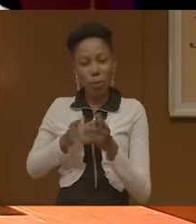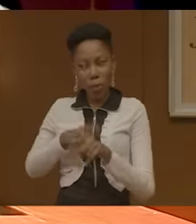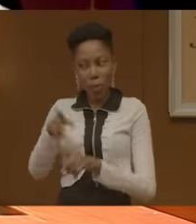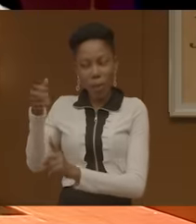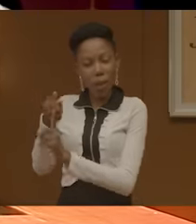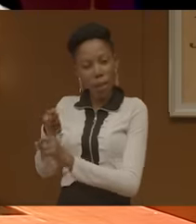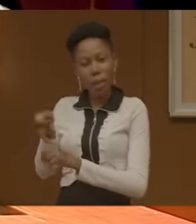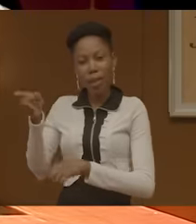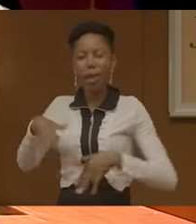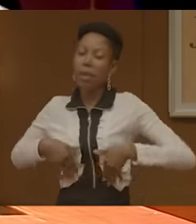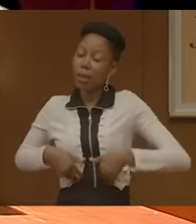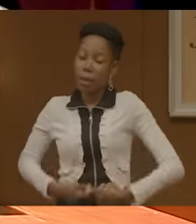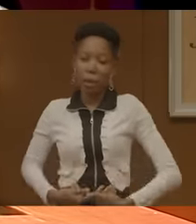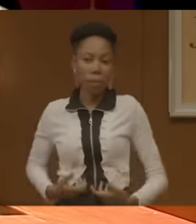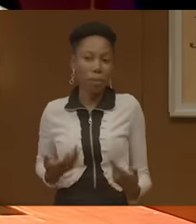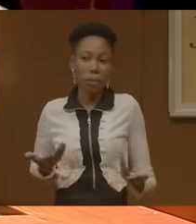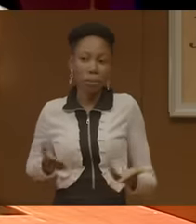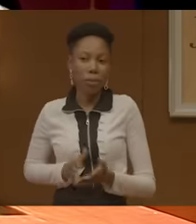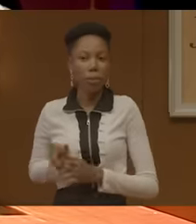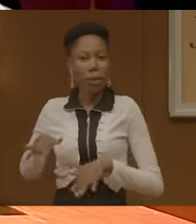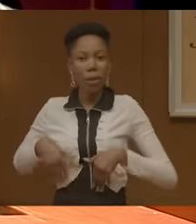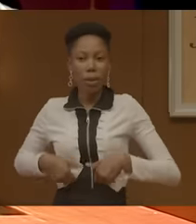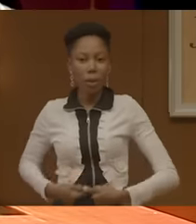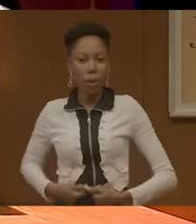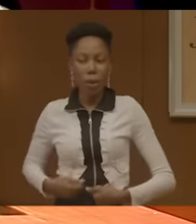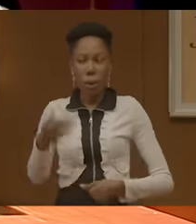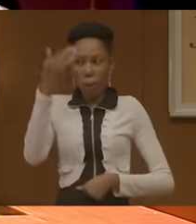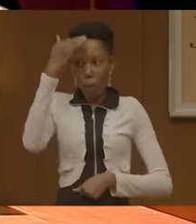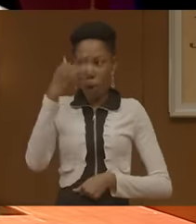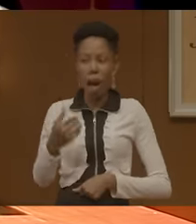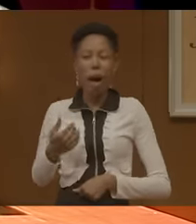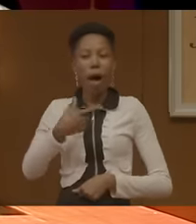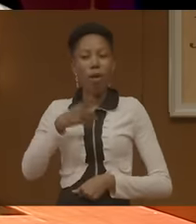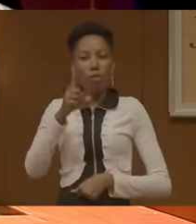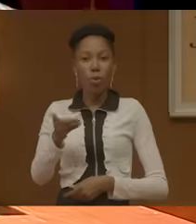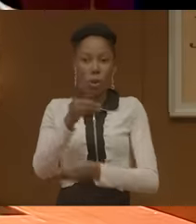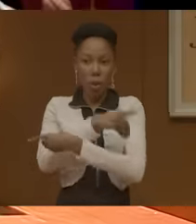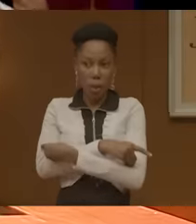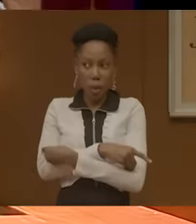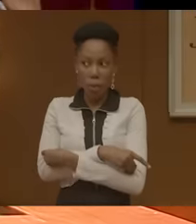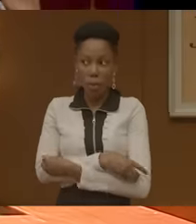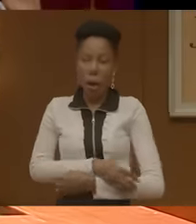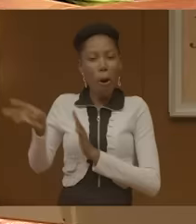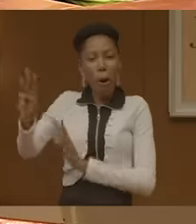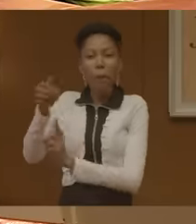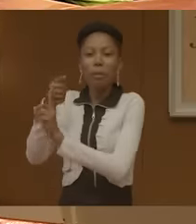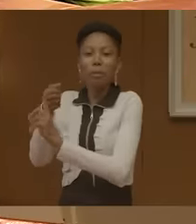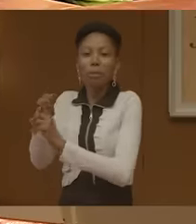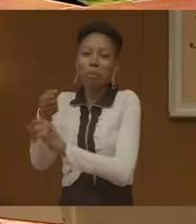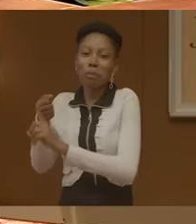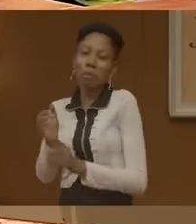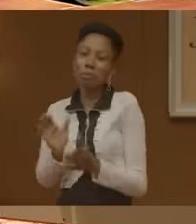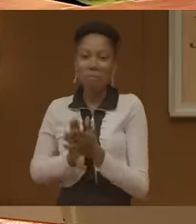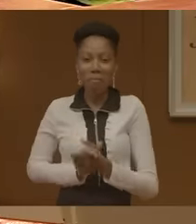am fed up. I'm fed up. There is one day that even I want to go and kill myself.